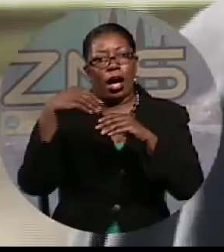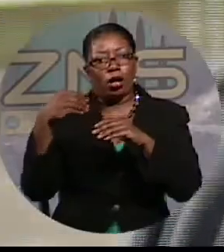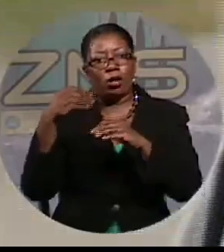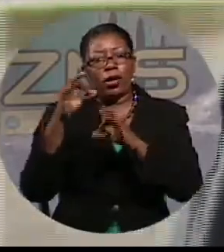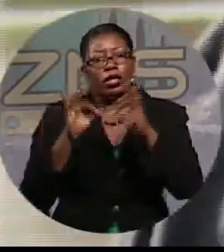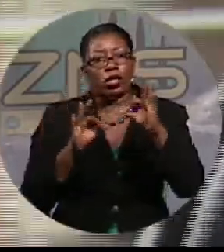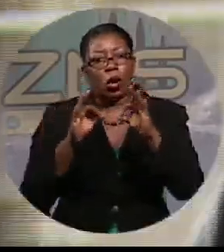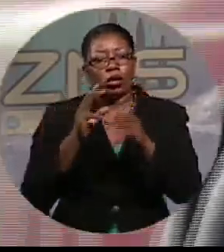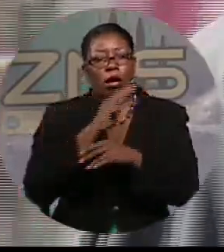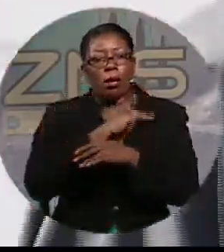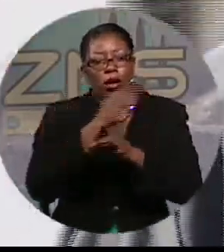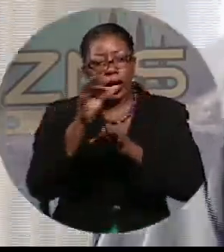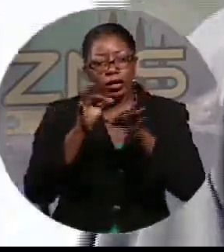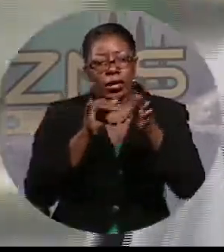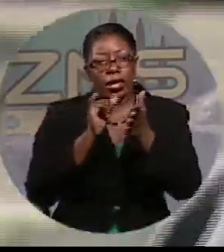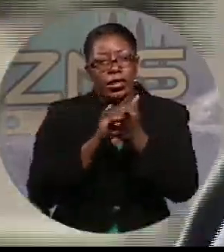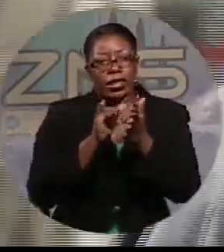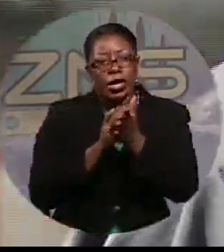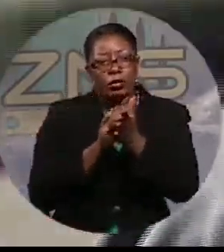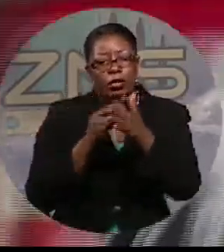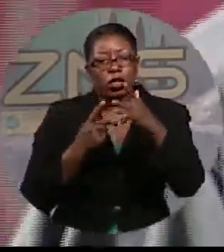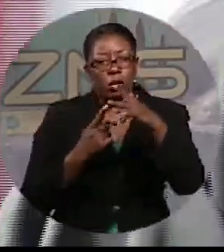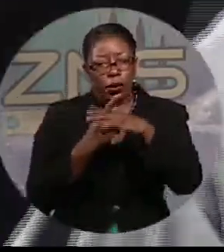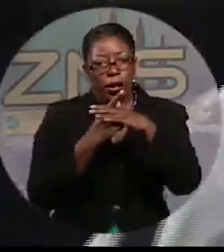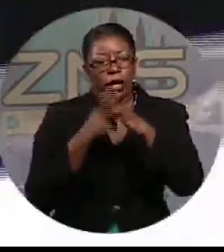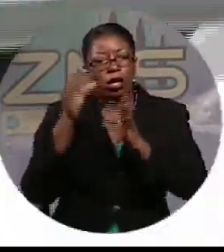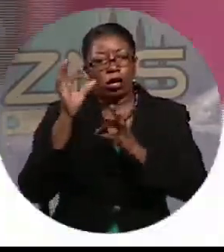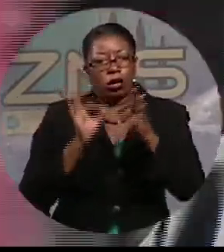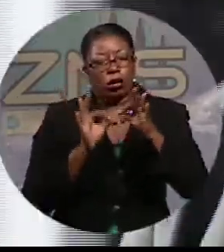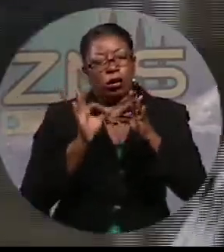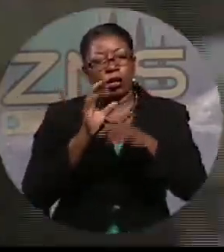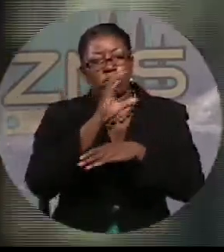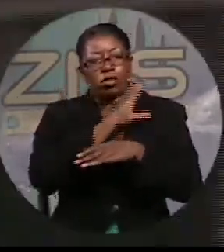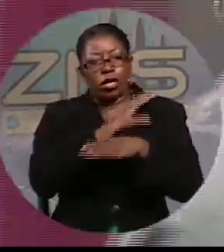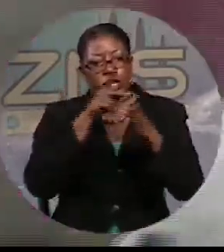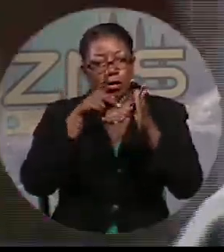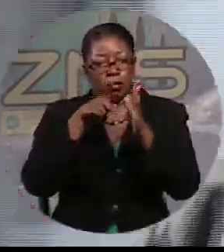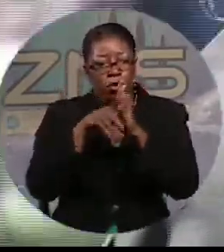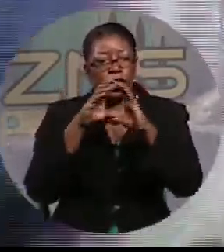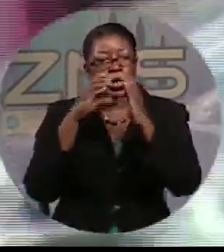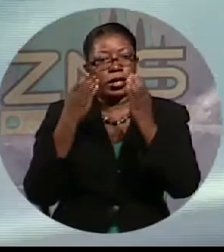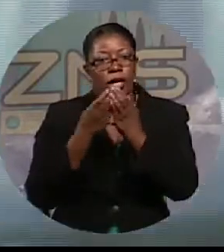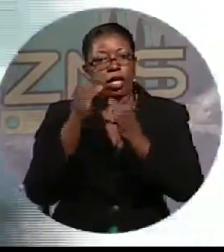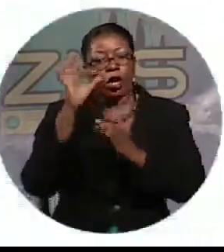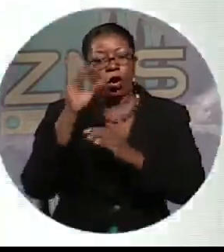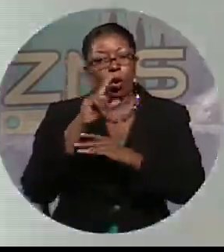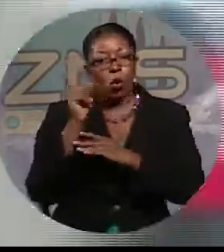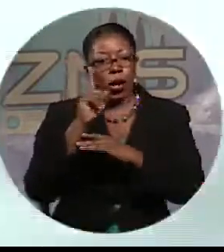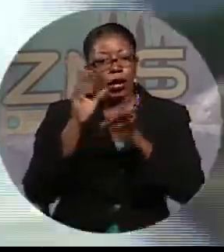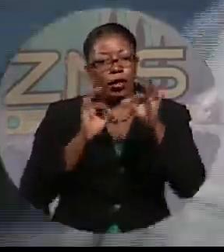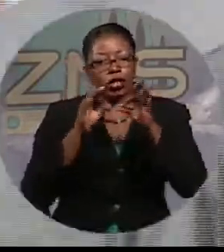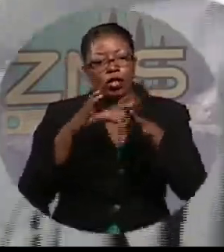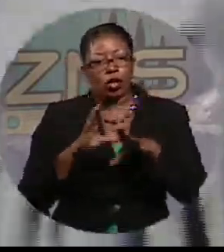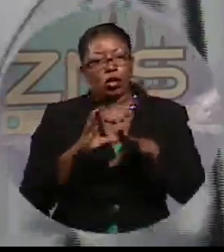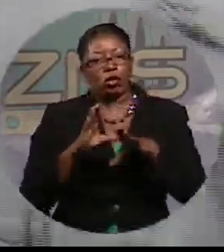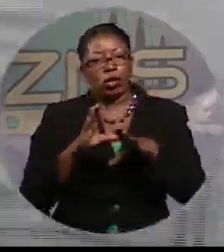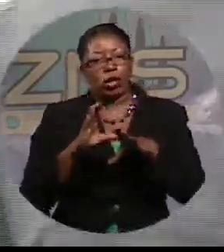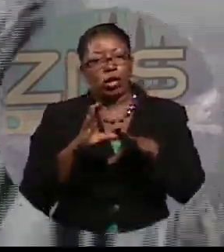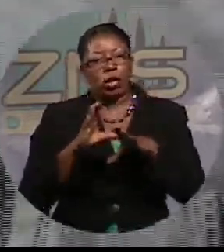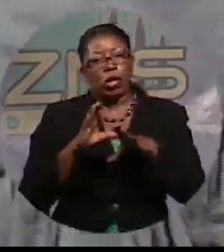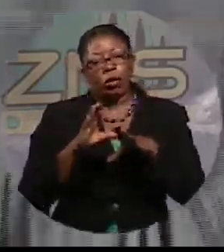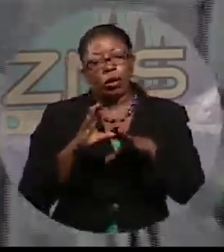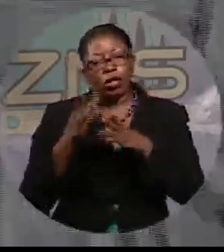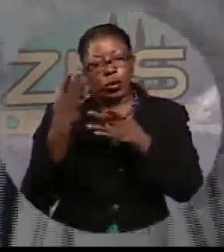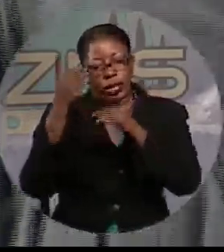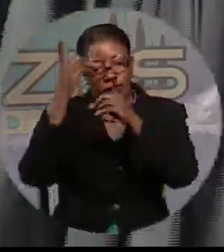court. Mangra explained he was due to appear before Justice Charles in a murder case where the jury was impaneled yesterday. Mangra said he